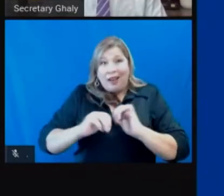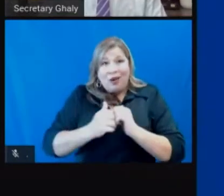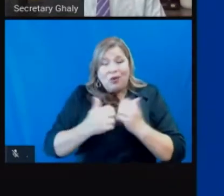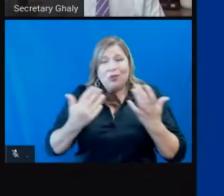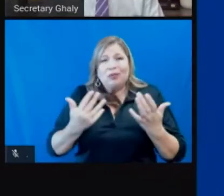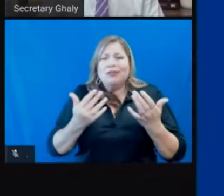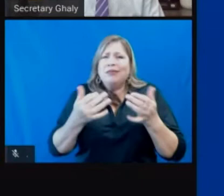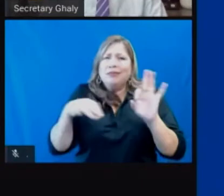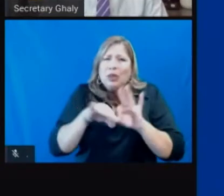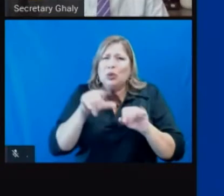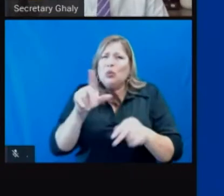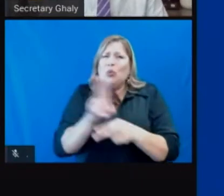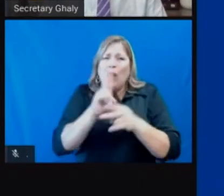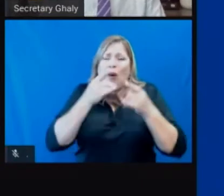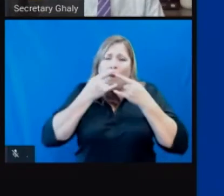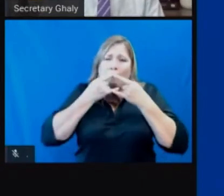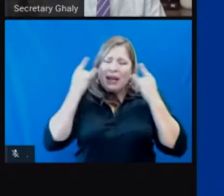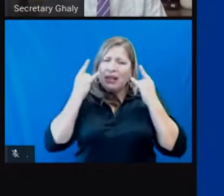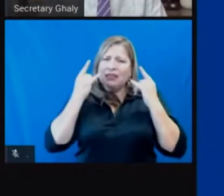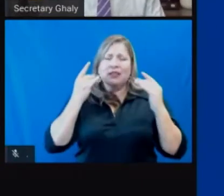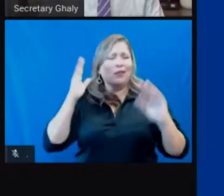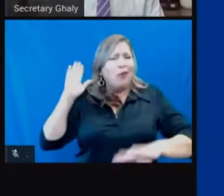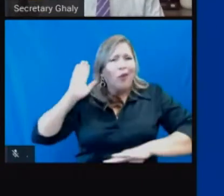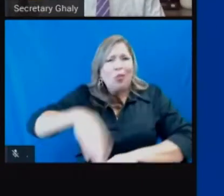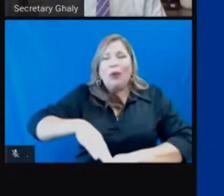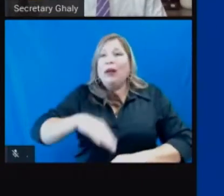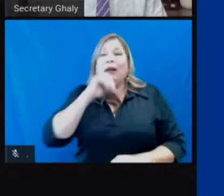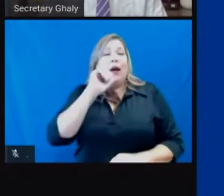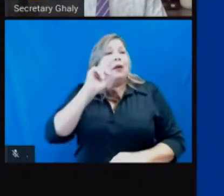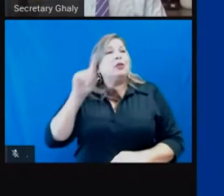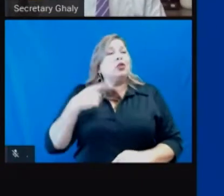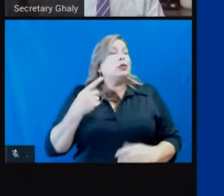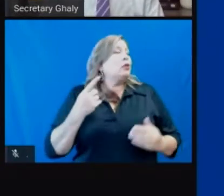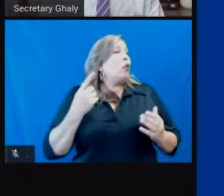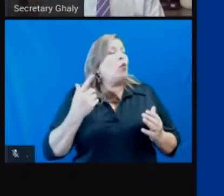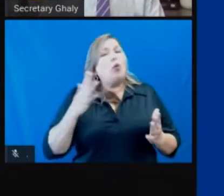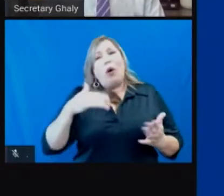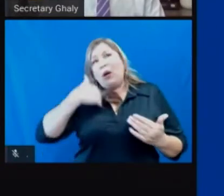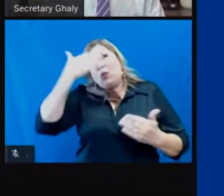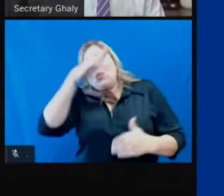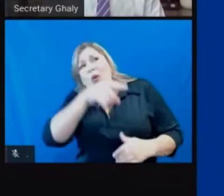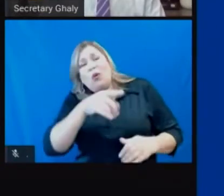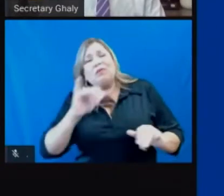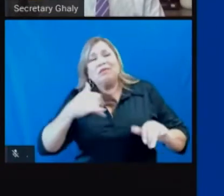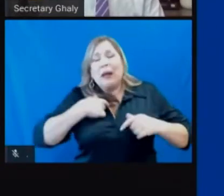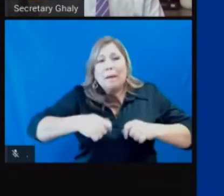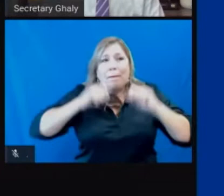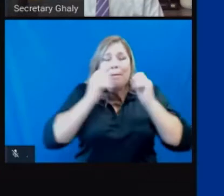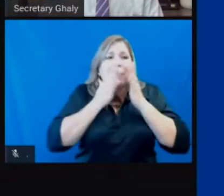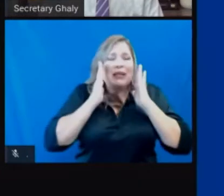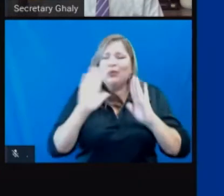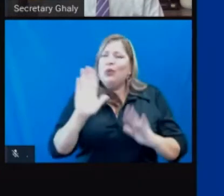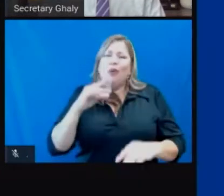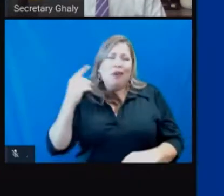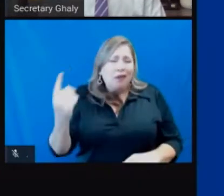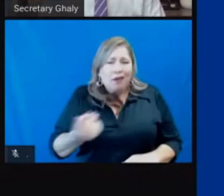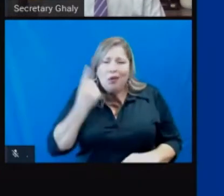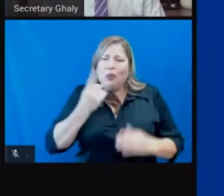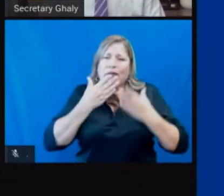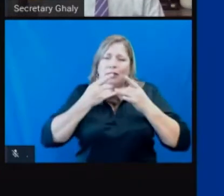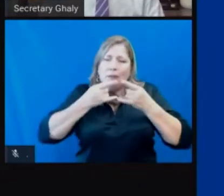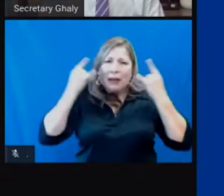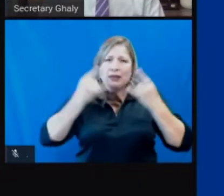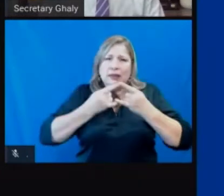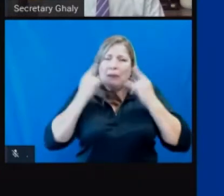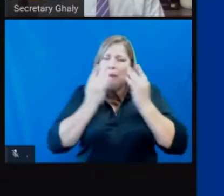it seems convenient or when it seems like you're around people you don't know, but as much as possible. We've updated our mask guidance, and